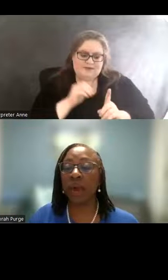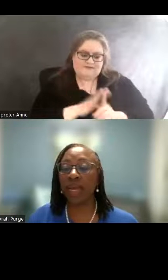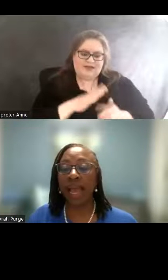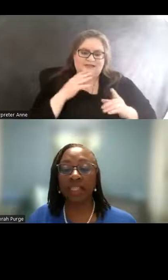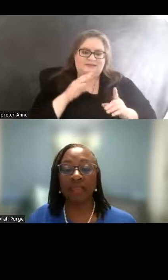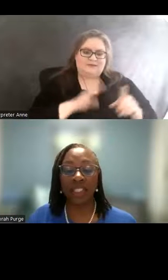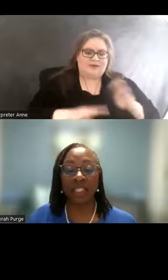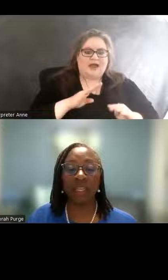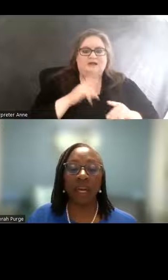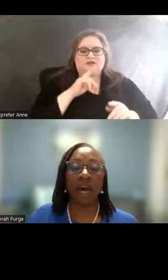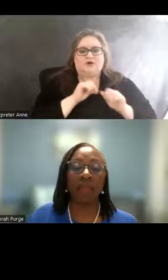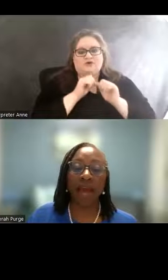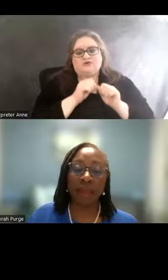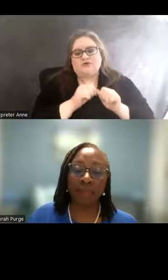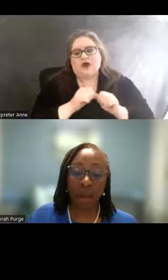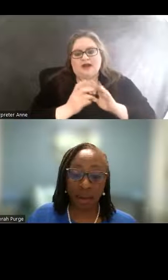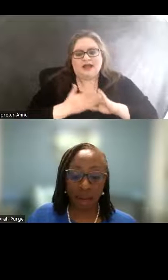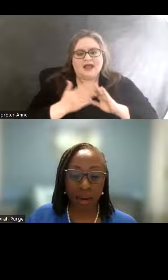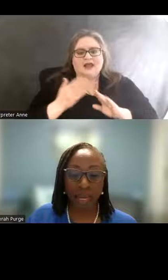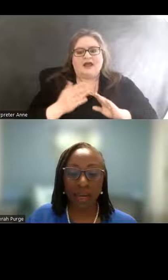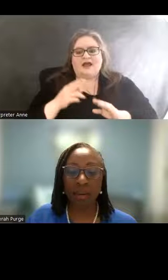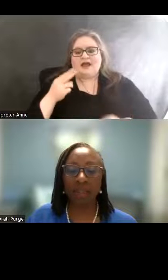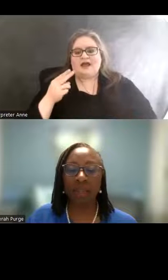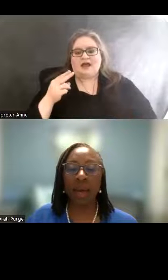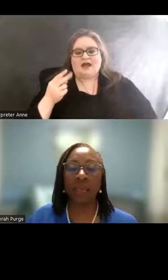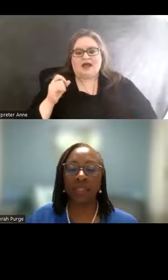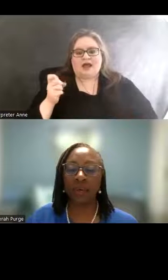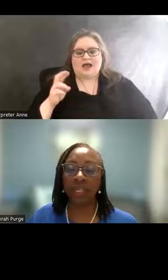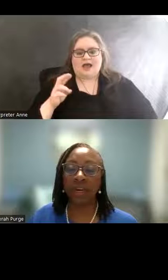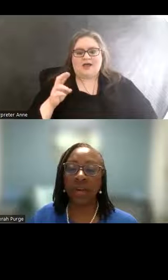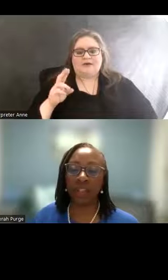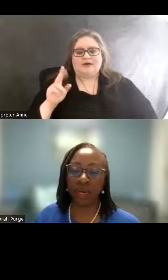as chronic activation of the hypothalamic